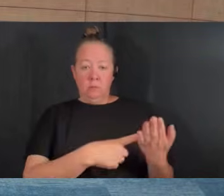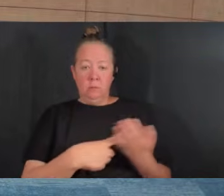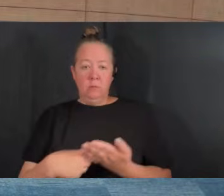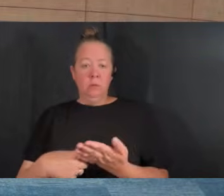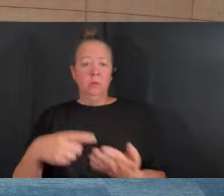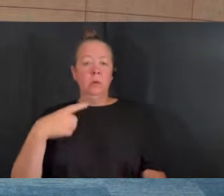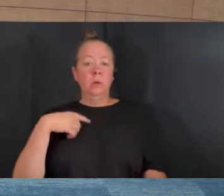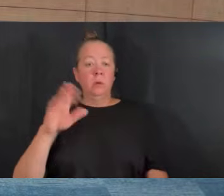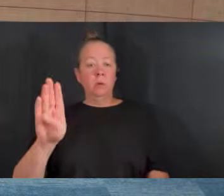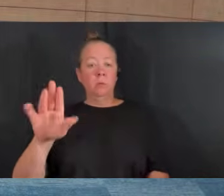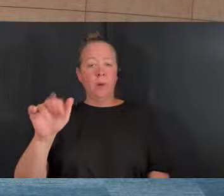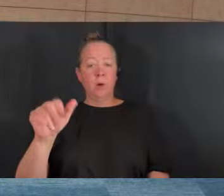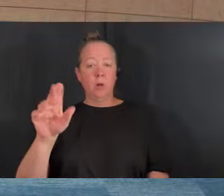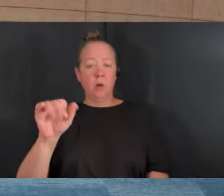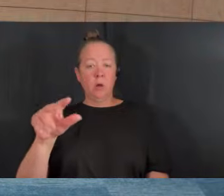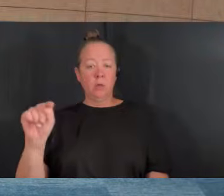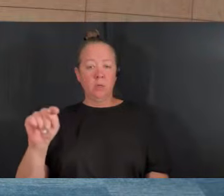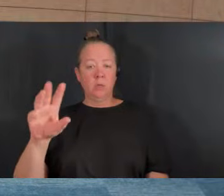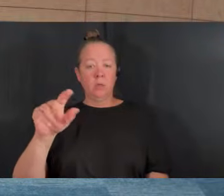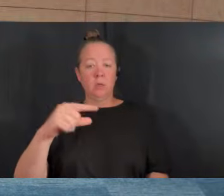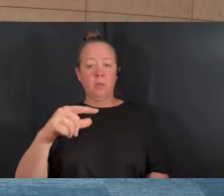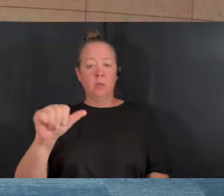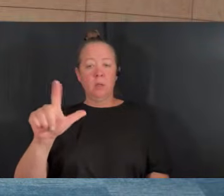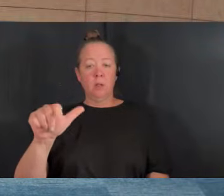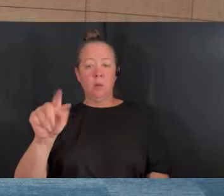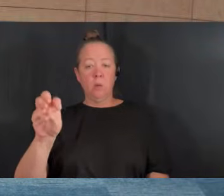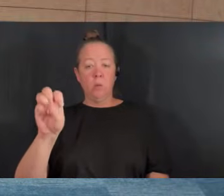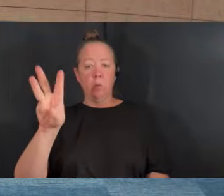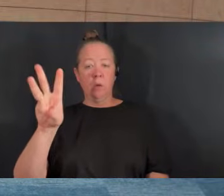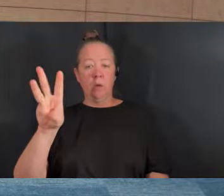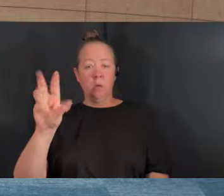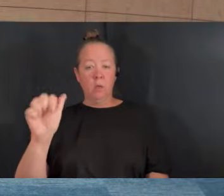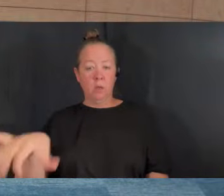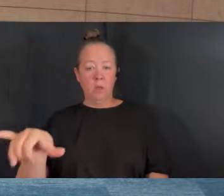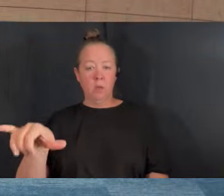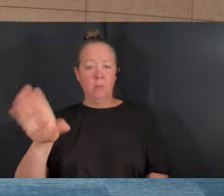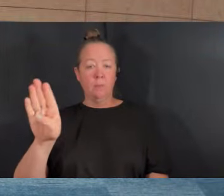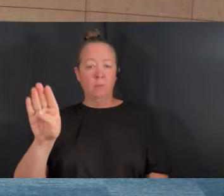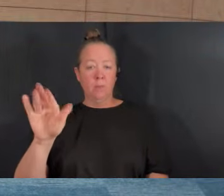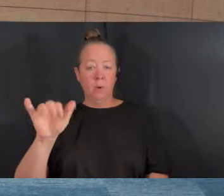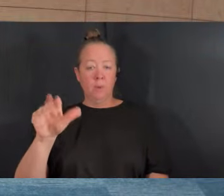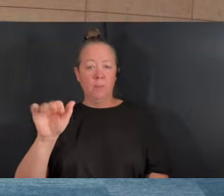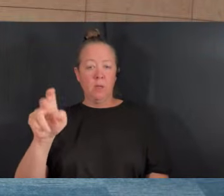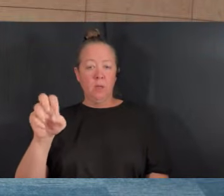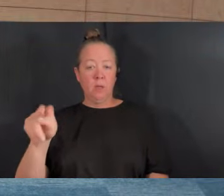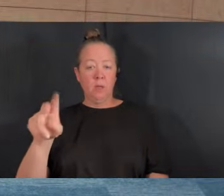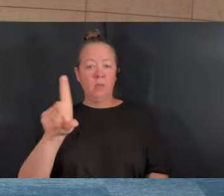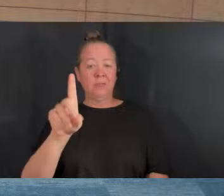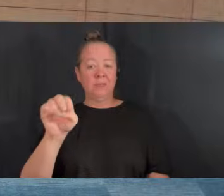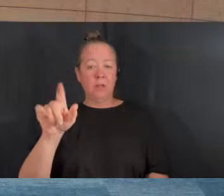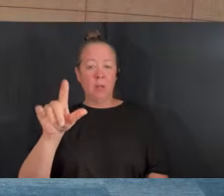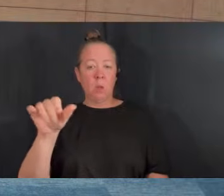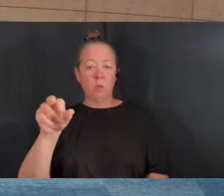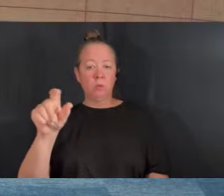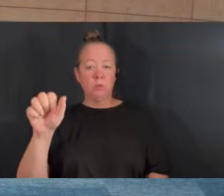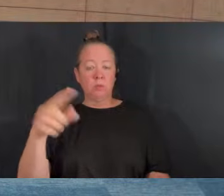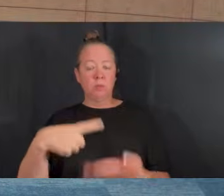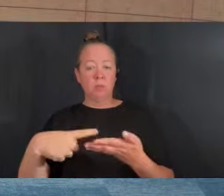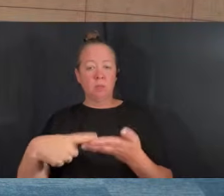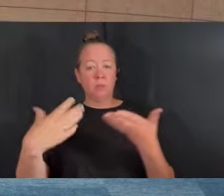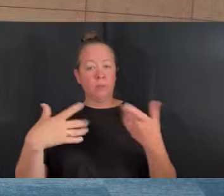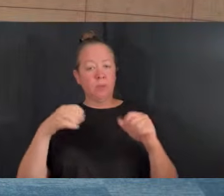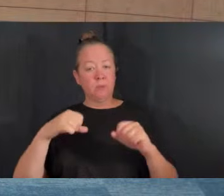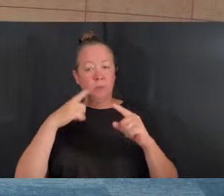Deloach discussed the status of an ongoing matter that may lead to potential litigation. There was a discussion on options moving